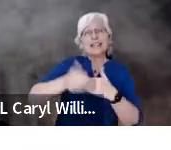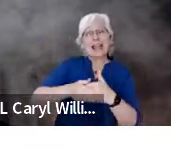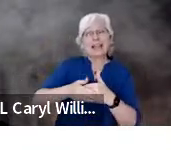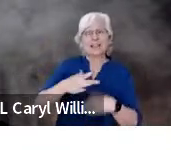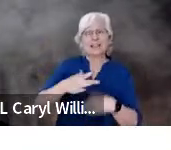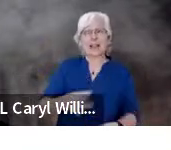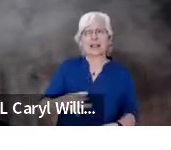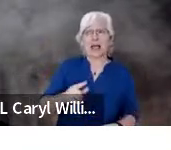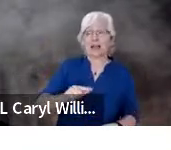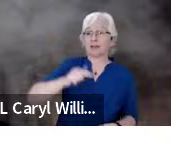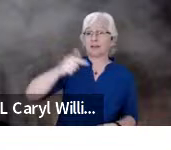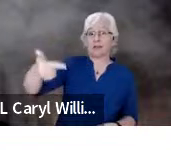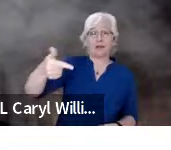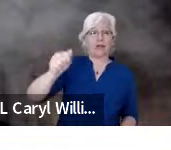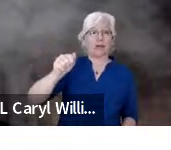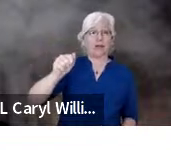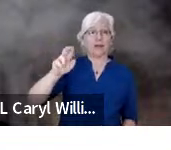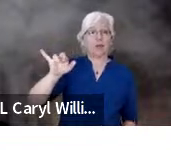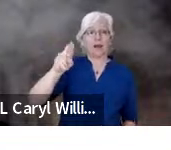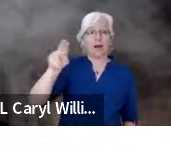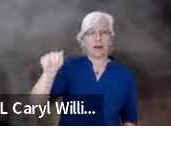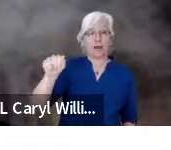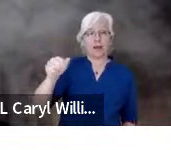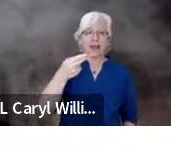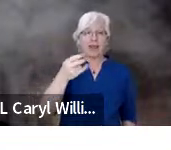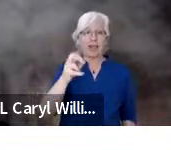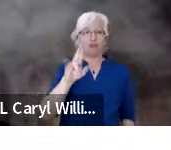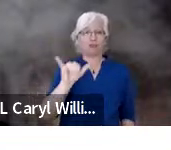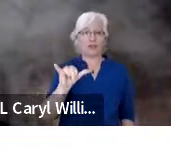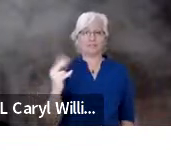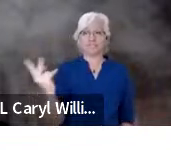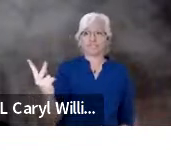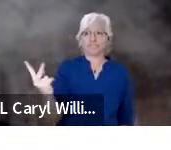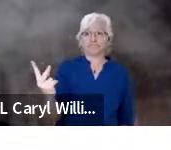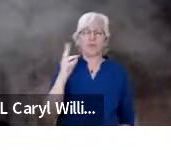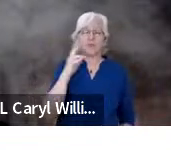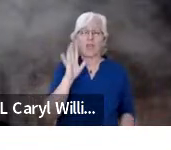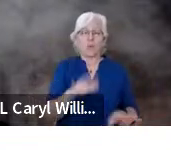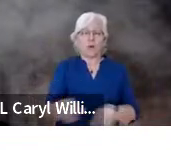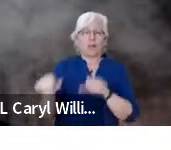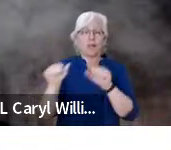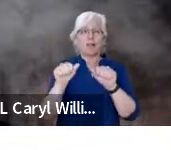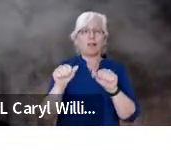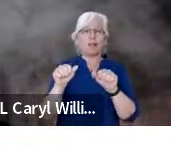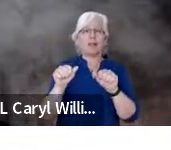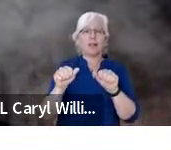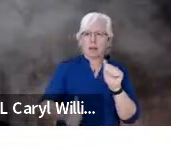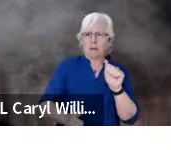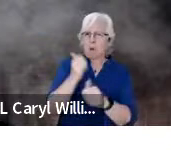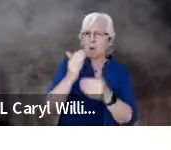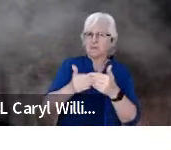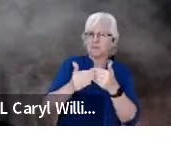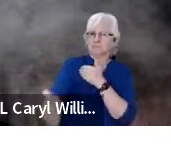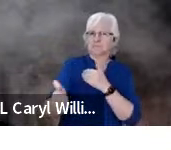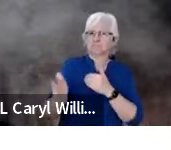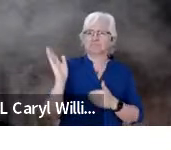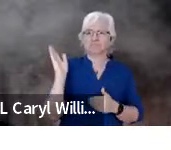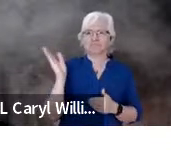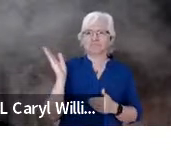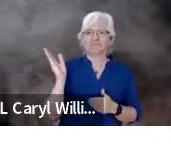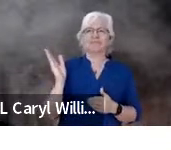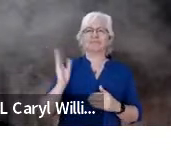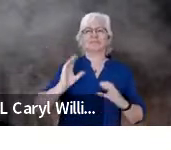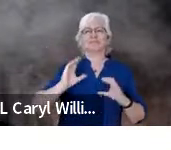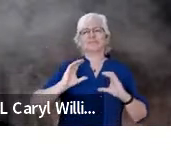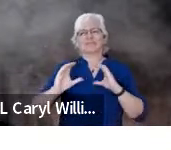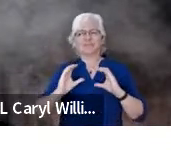over to Ariana and Henry, who will be taking over the bulk of the rest of the presentation, the